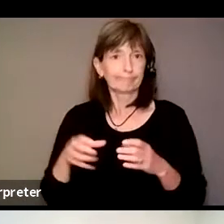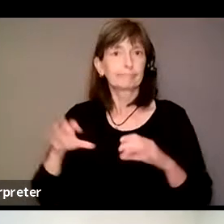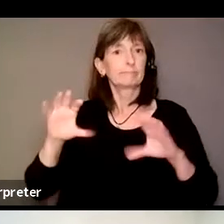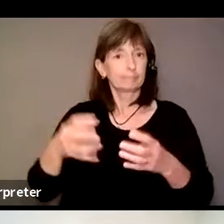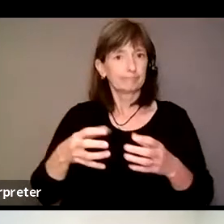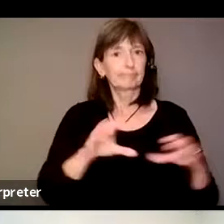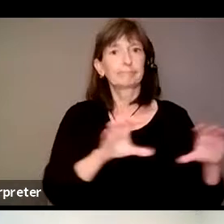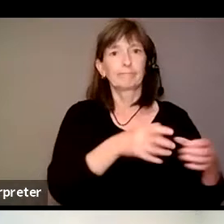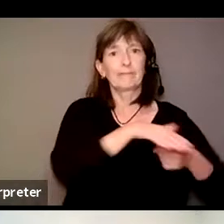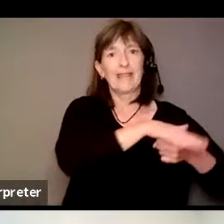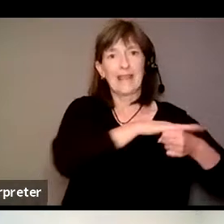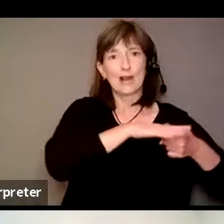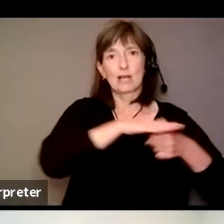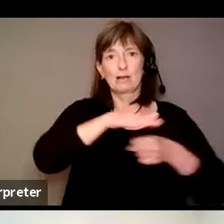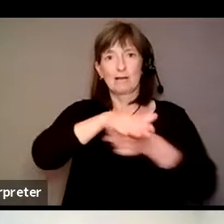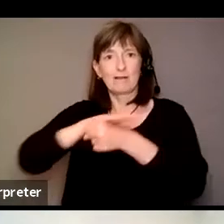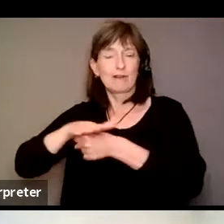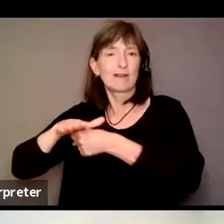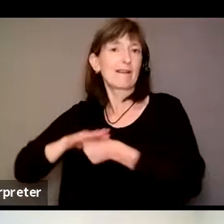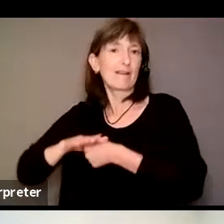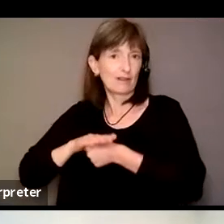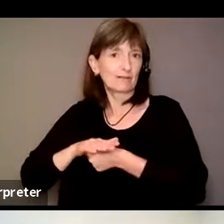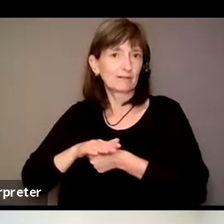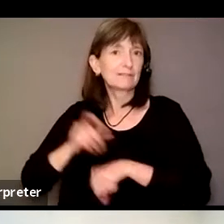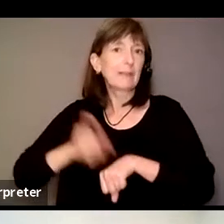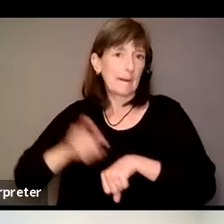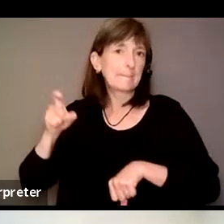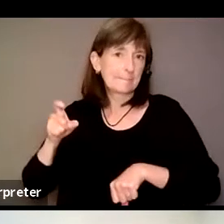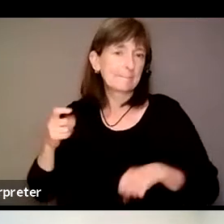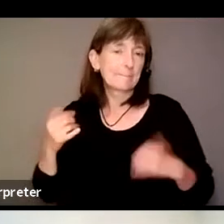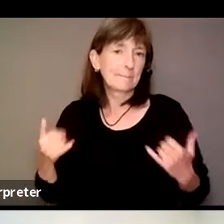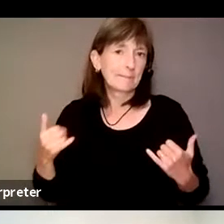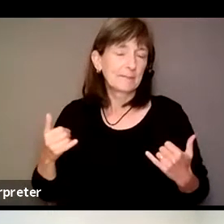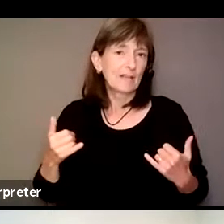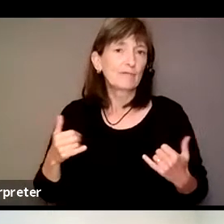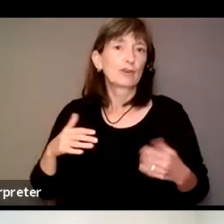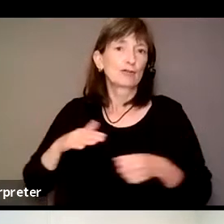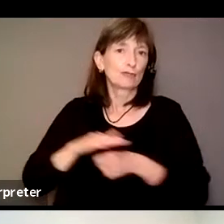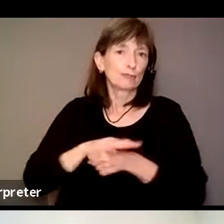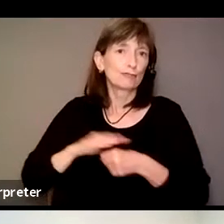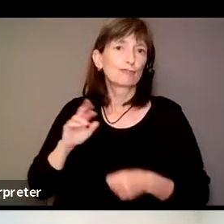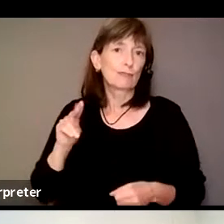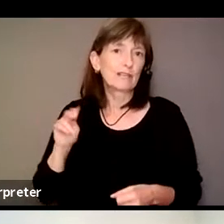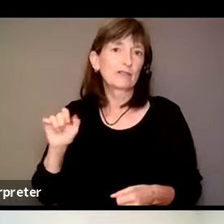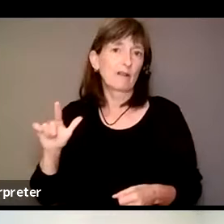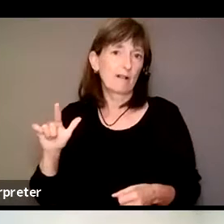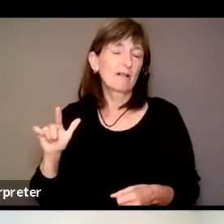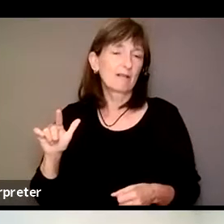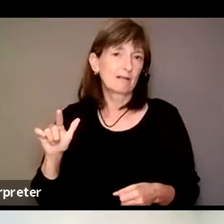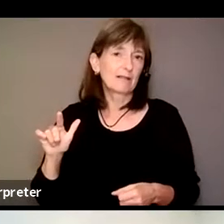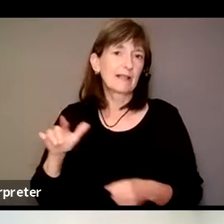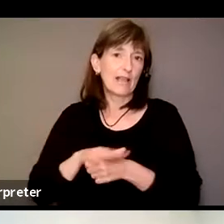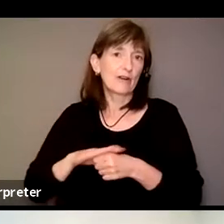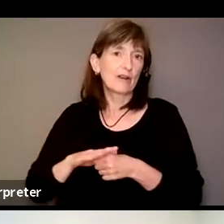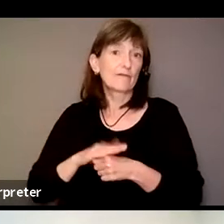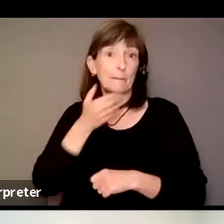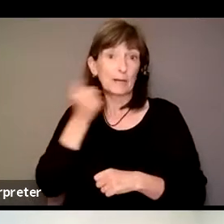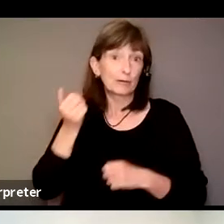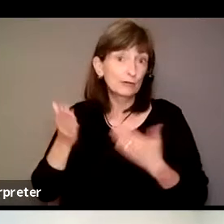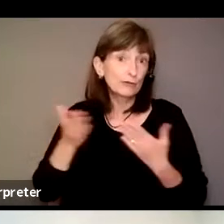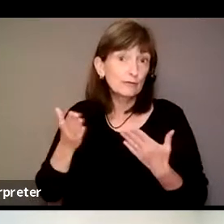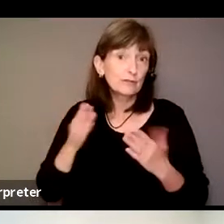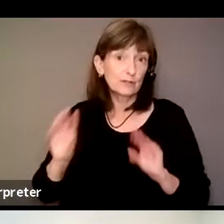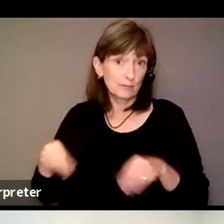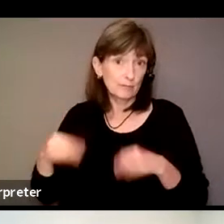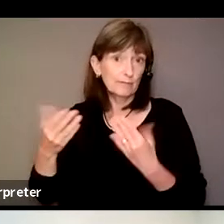our district, and opportunities for regionalization, for municipalities to access better services, to